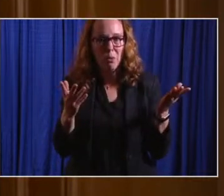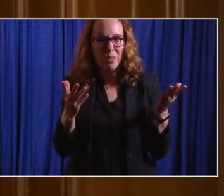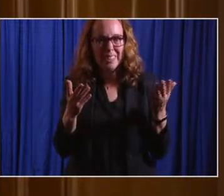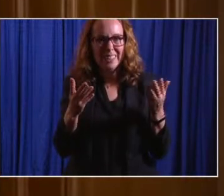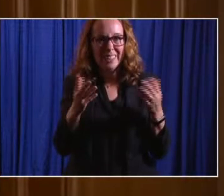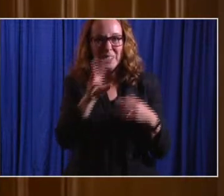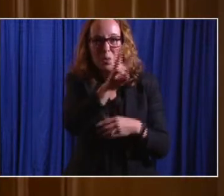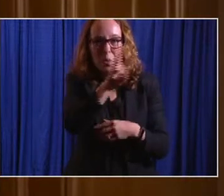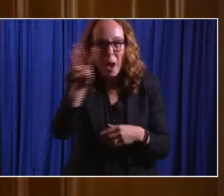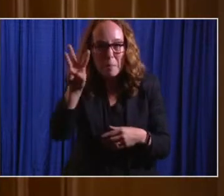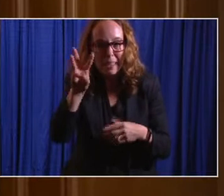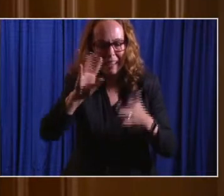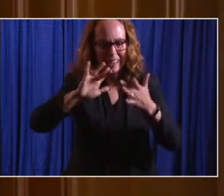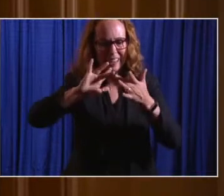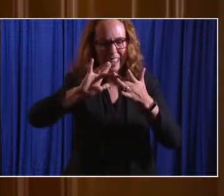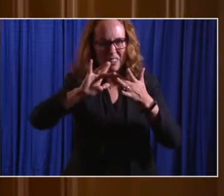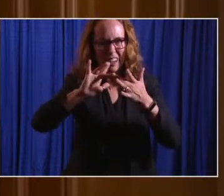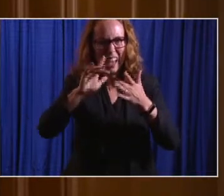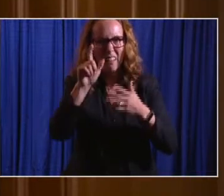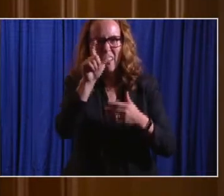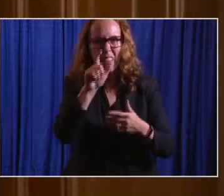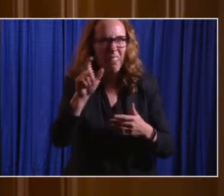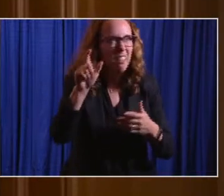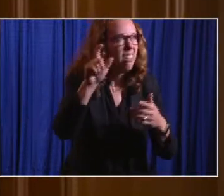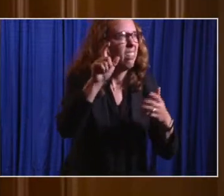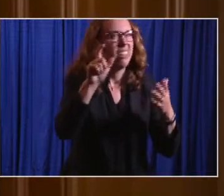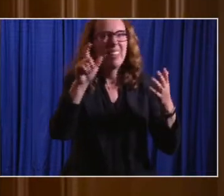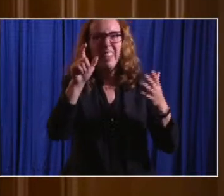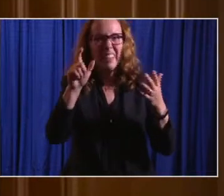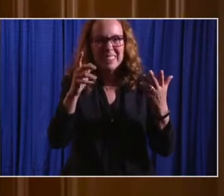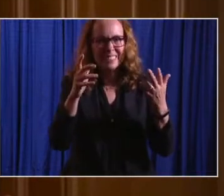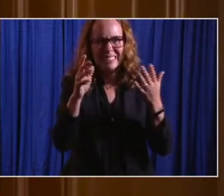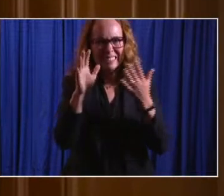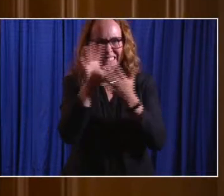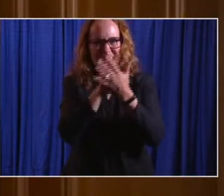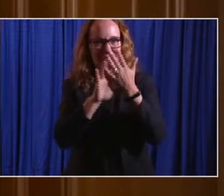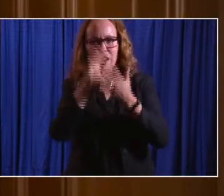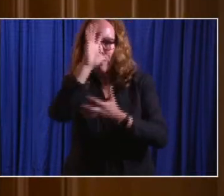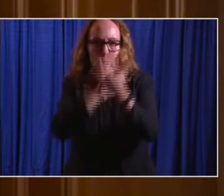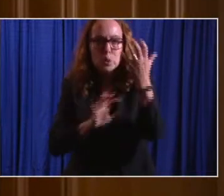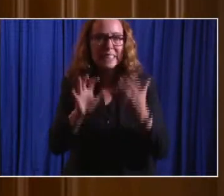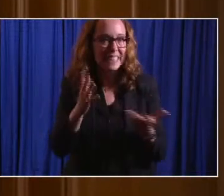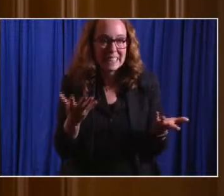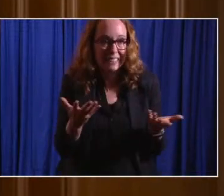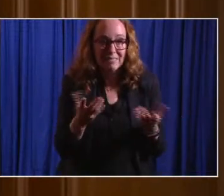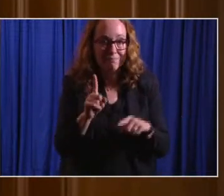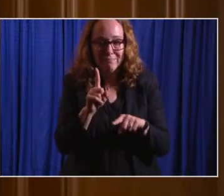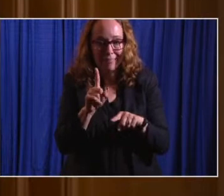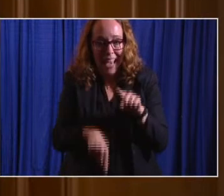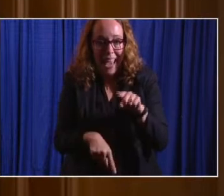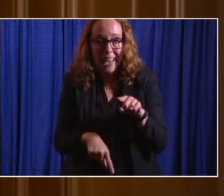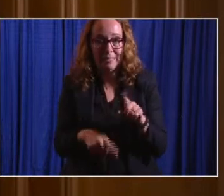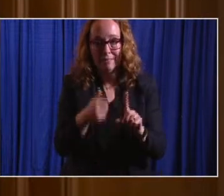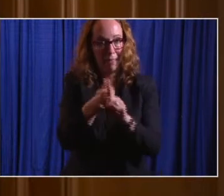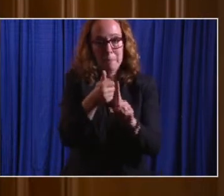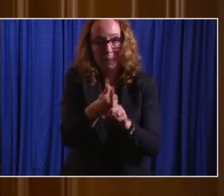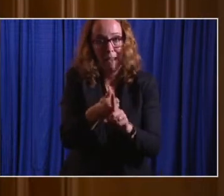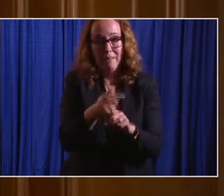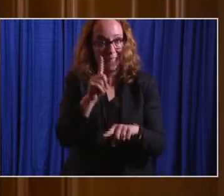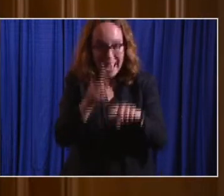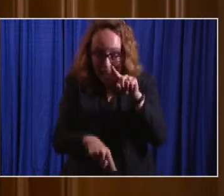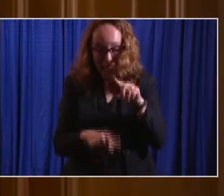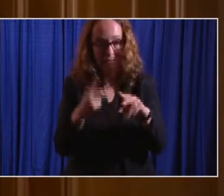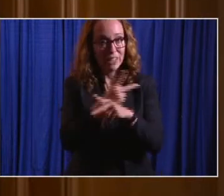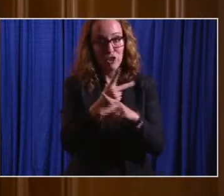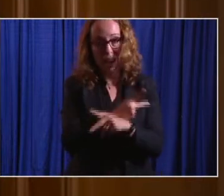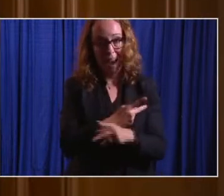and don't want to navigate. Maybe just don't want to navigate setting up an appointment. There are people who